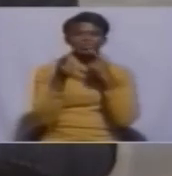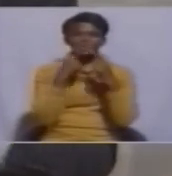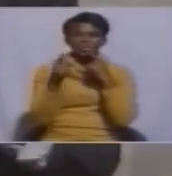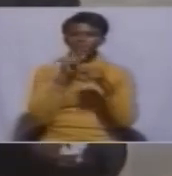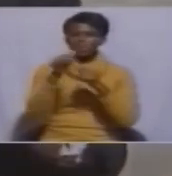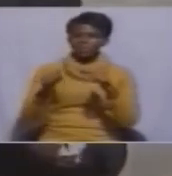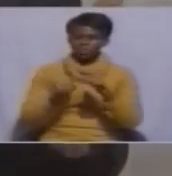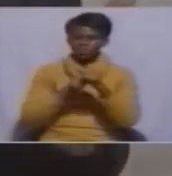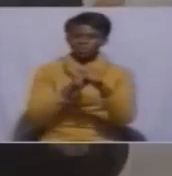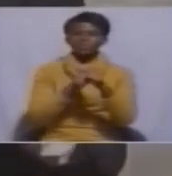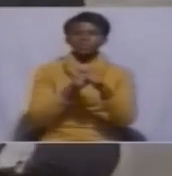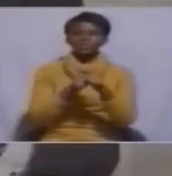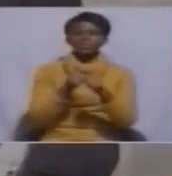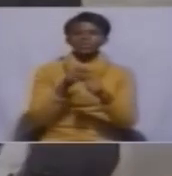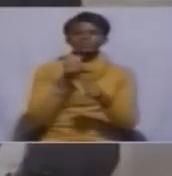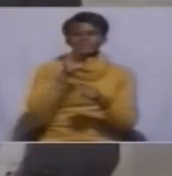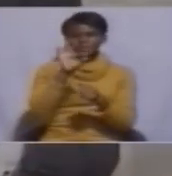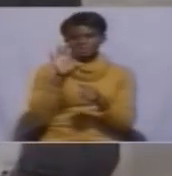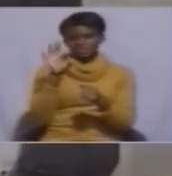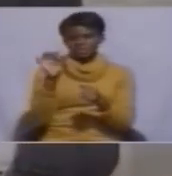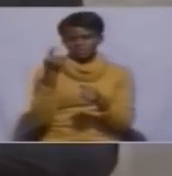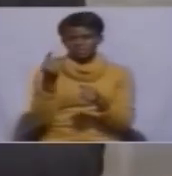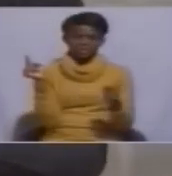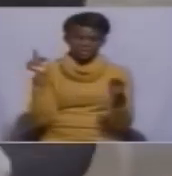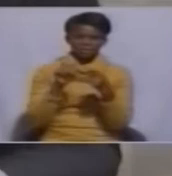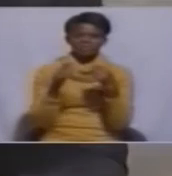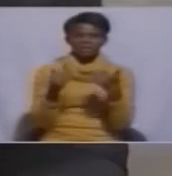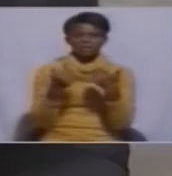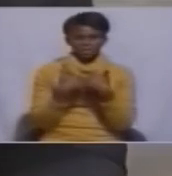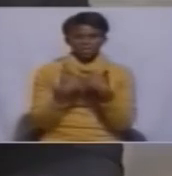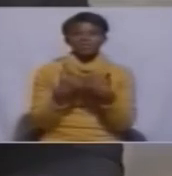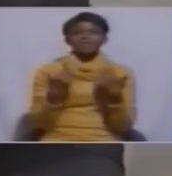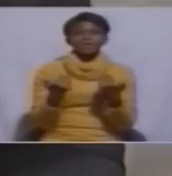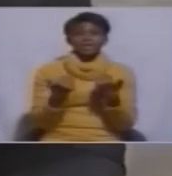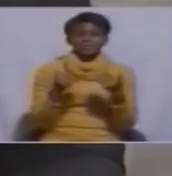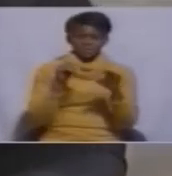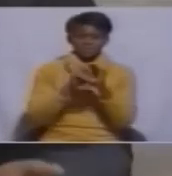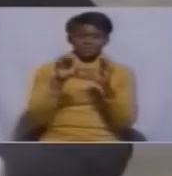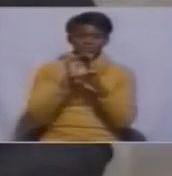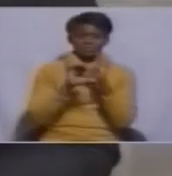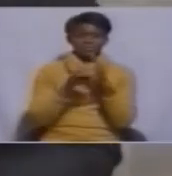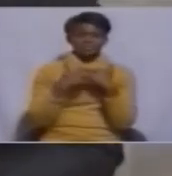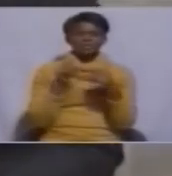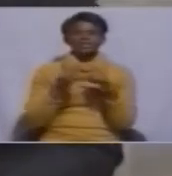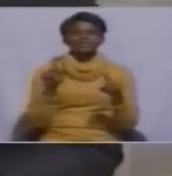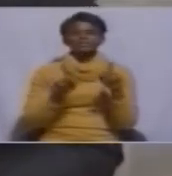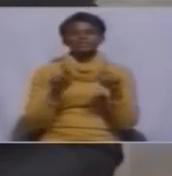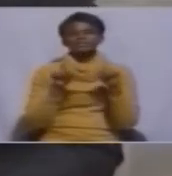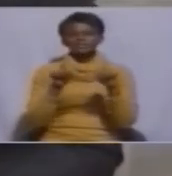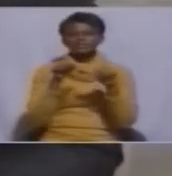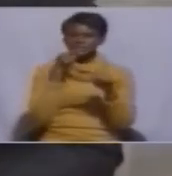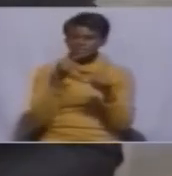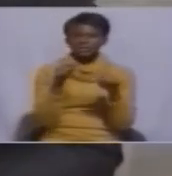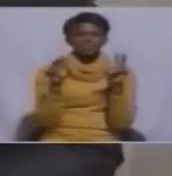for some time now, from 1991. So now we have got all these provisions. And then people are still saying that, no, this is